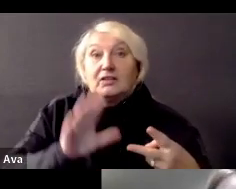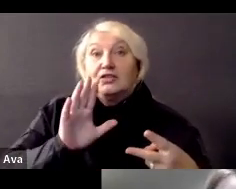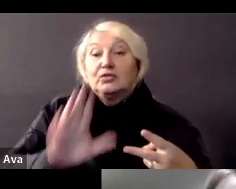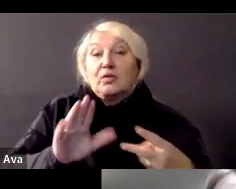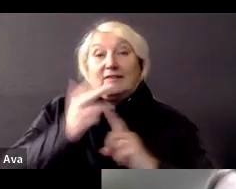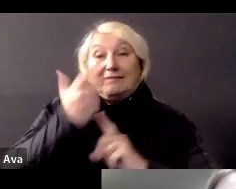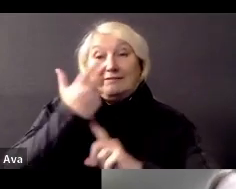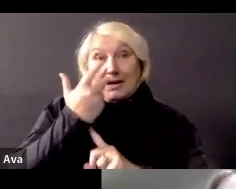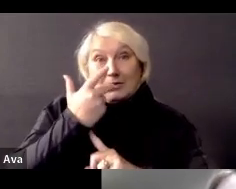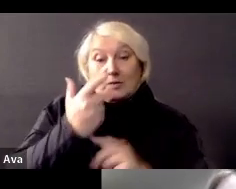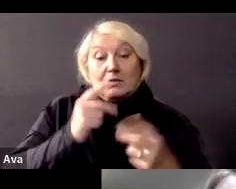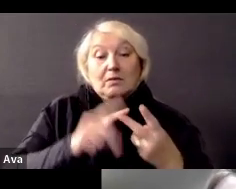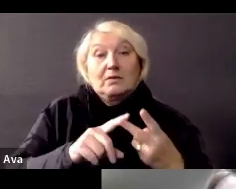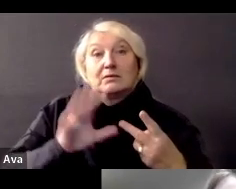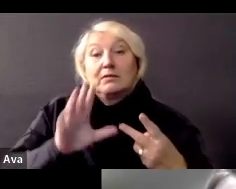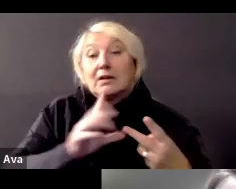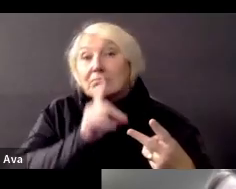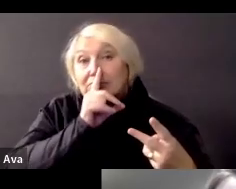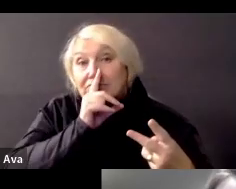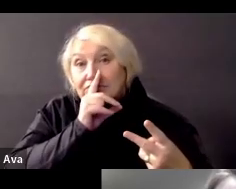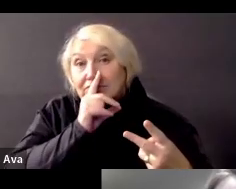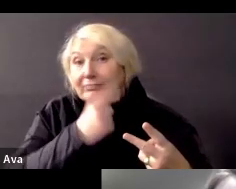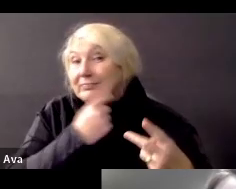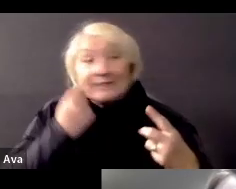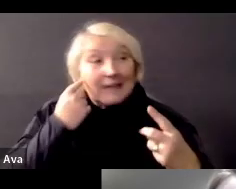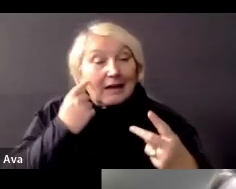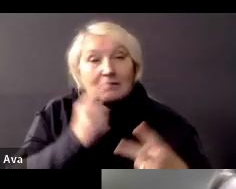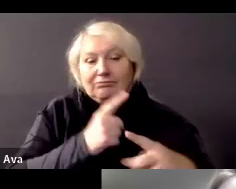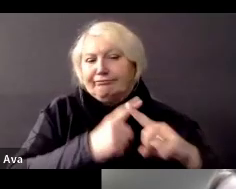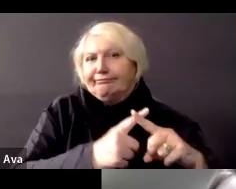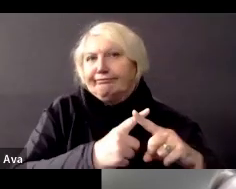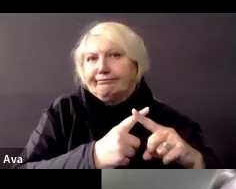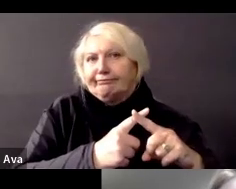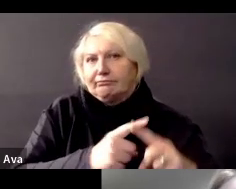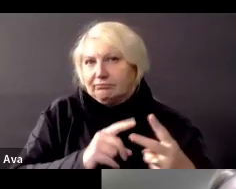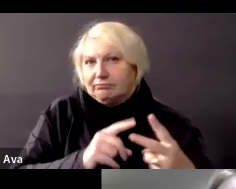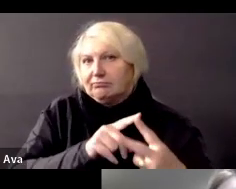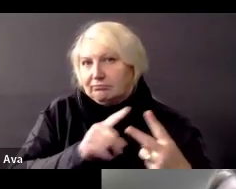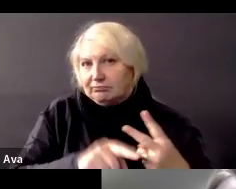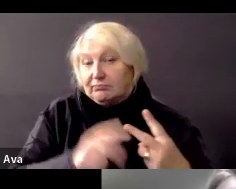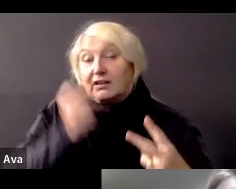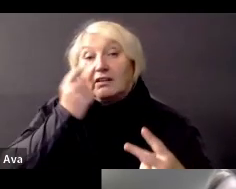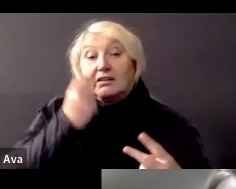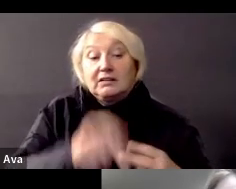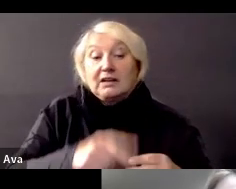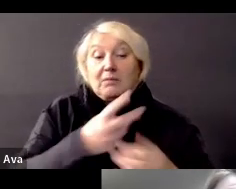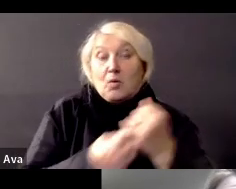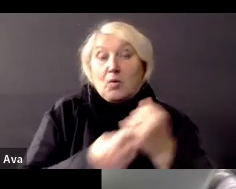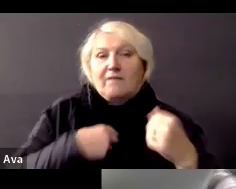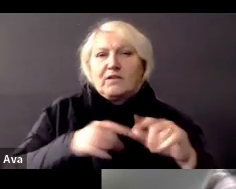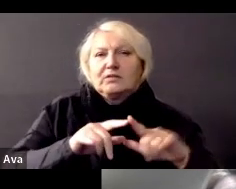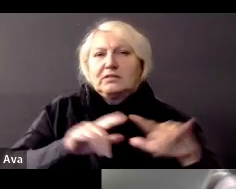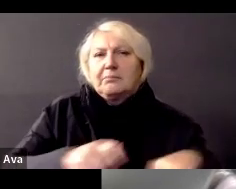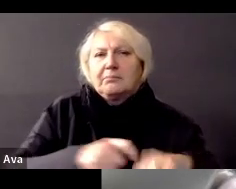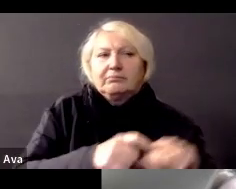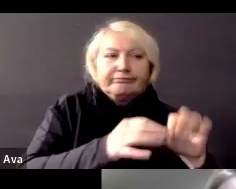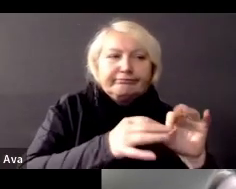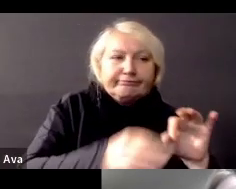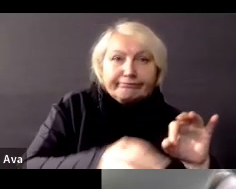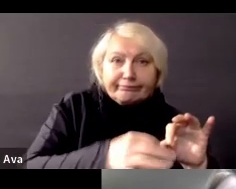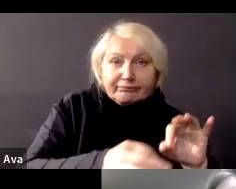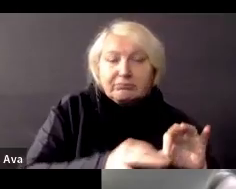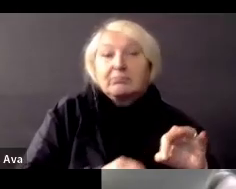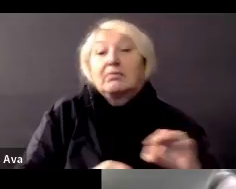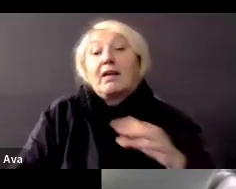off. This event is being presented with both ASL and captioning. For anyone who